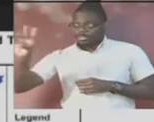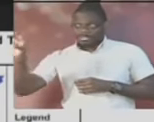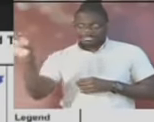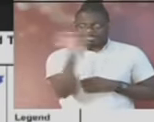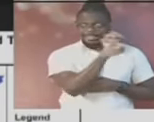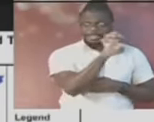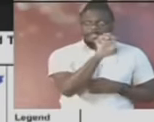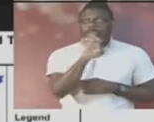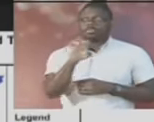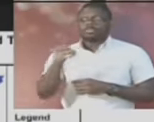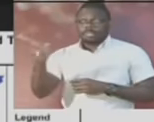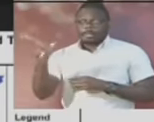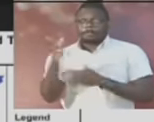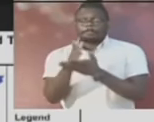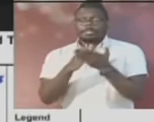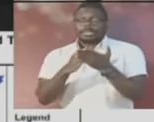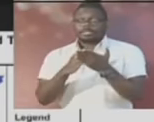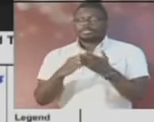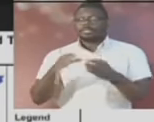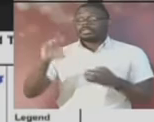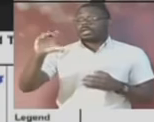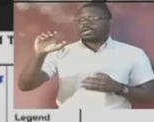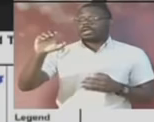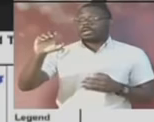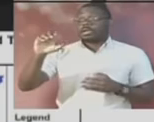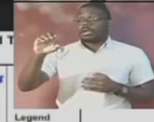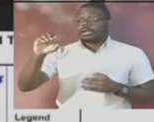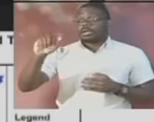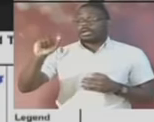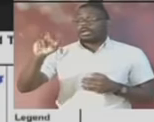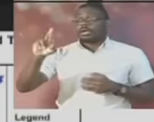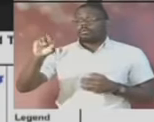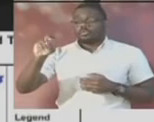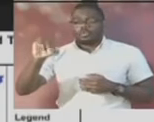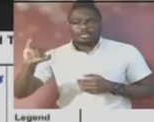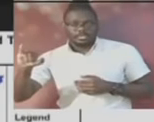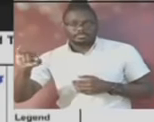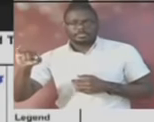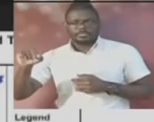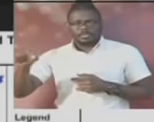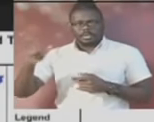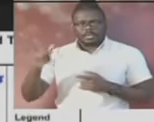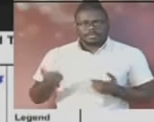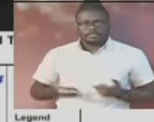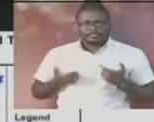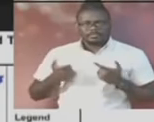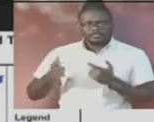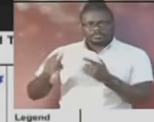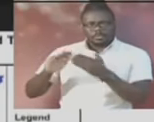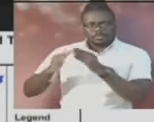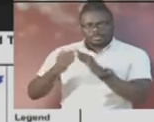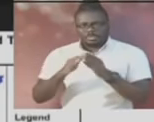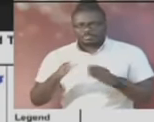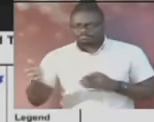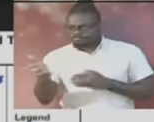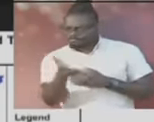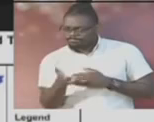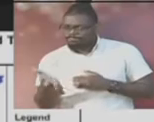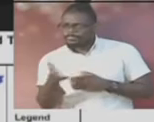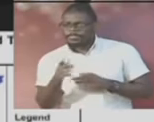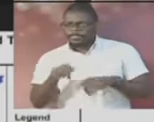St. Patrick, and also the urbanized areas in both St. Andrew, St. David, that's over by Sangre Grande side, and the River Mayaro, Rio